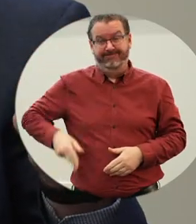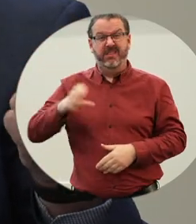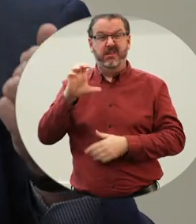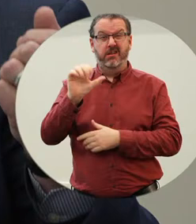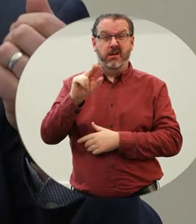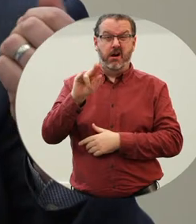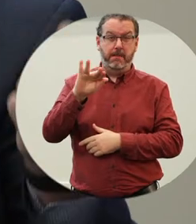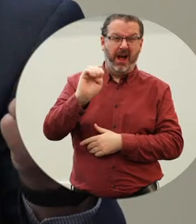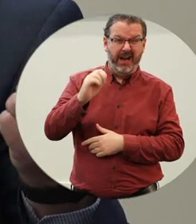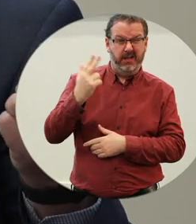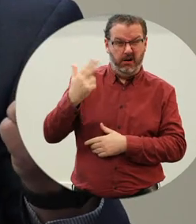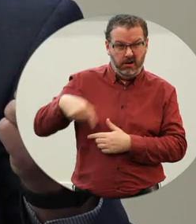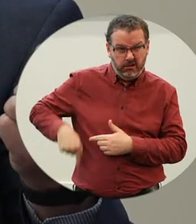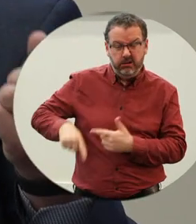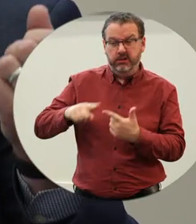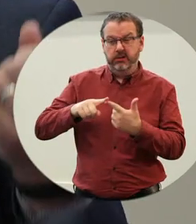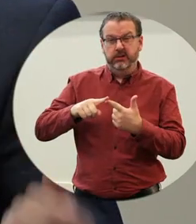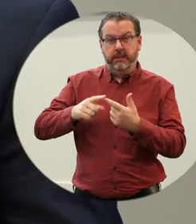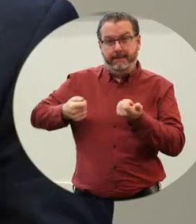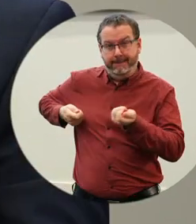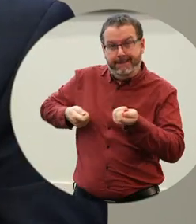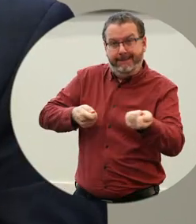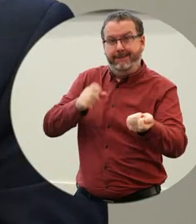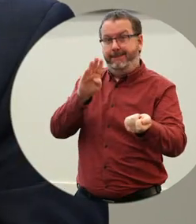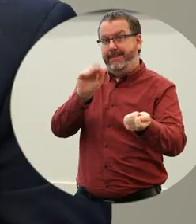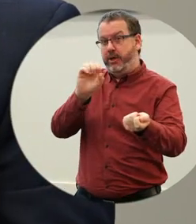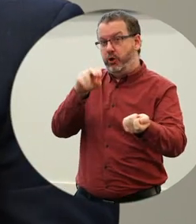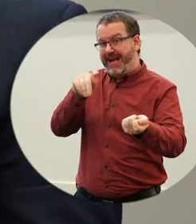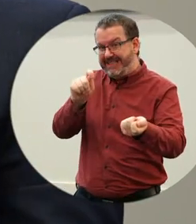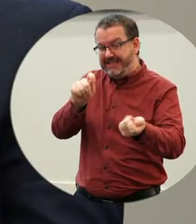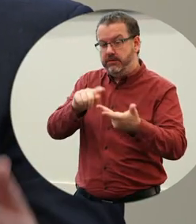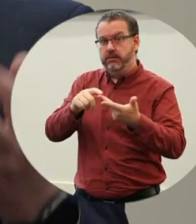bayonet, a revolver, as well as the standard baton.